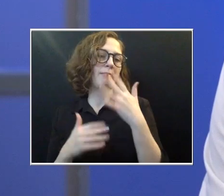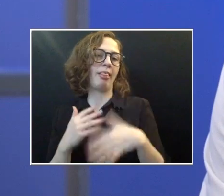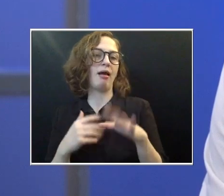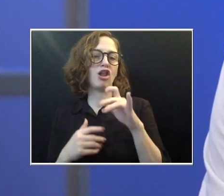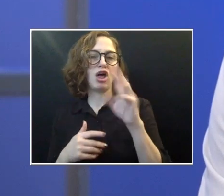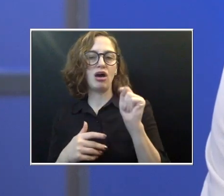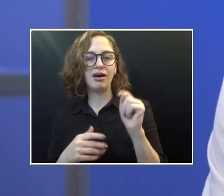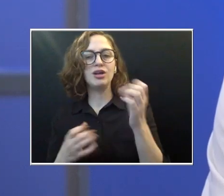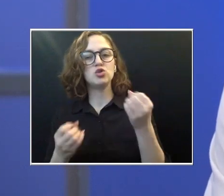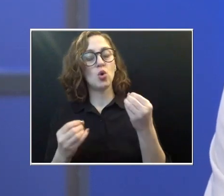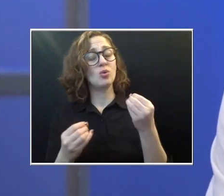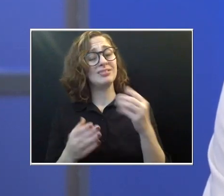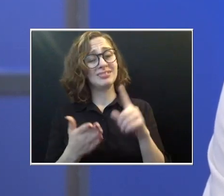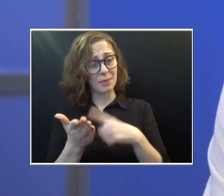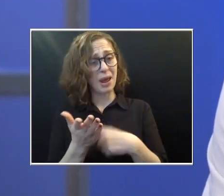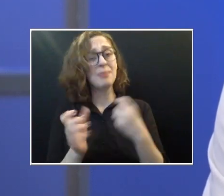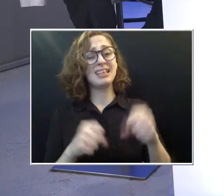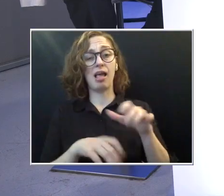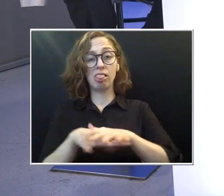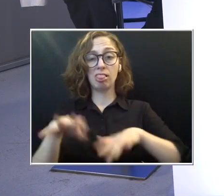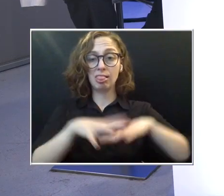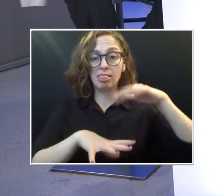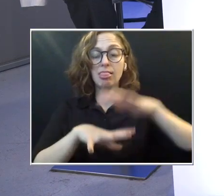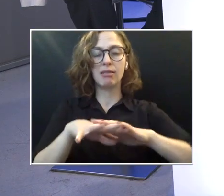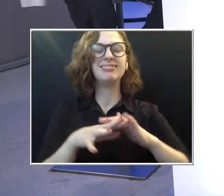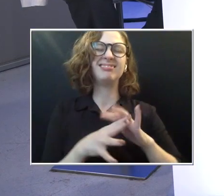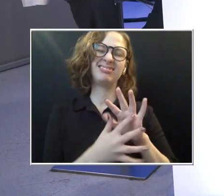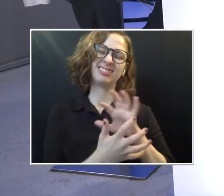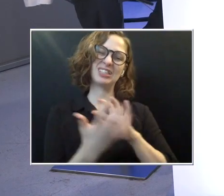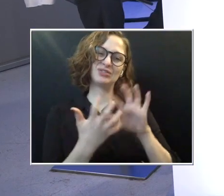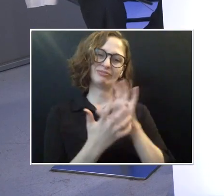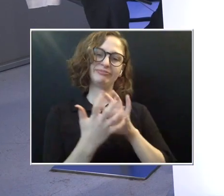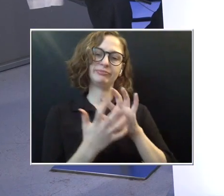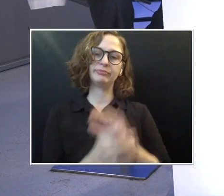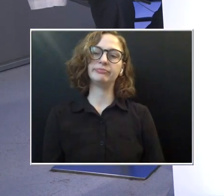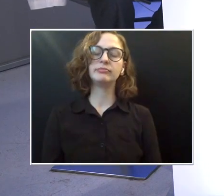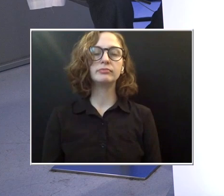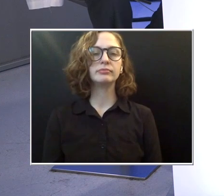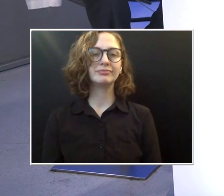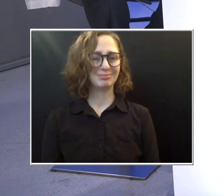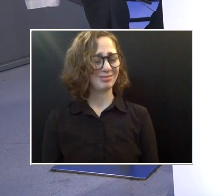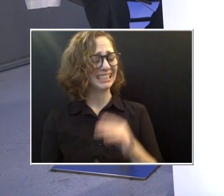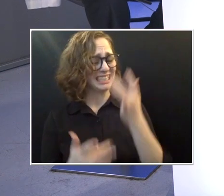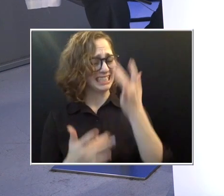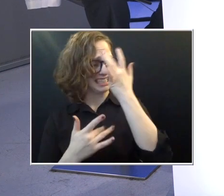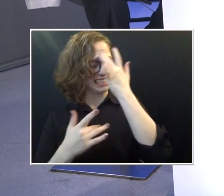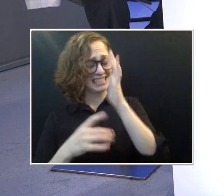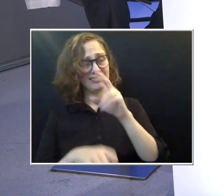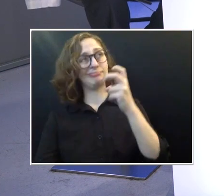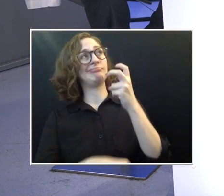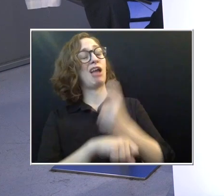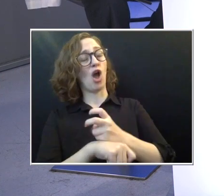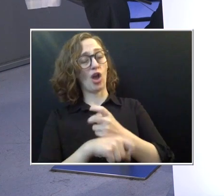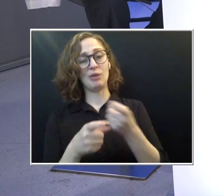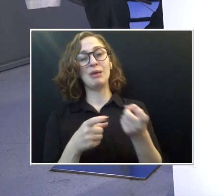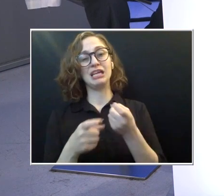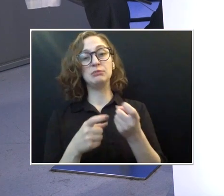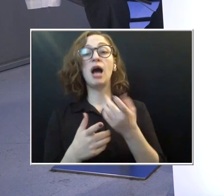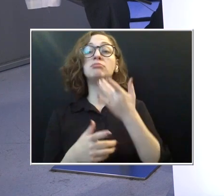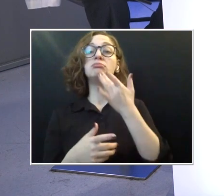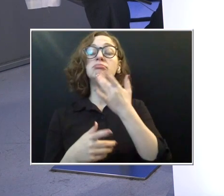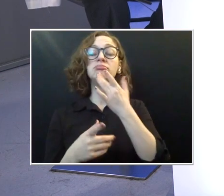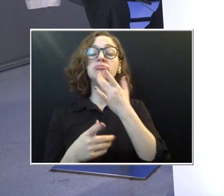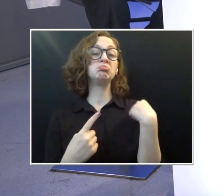and it can be confusing at times. Yeah, this is a tough disease to manage. But fortunately, over the last 2 decades, several new drugs have